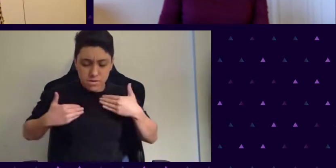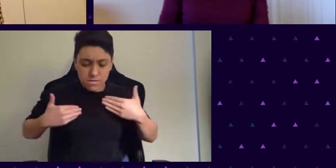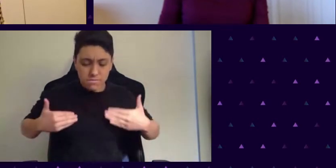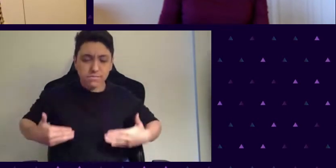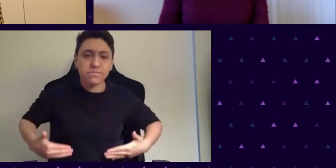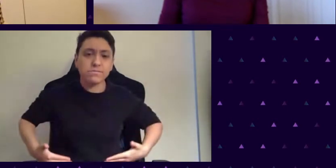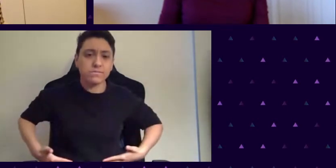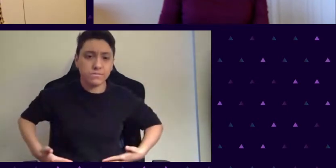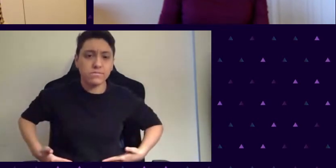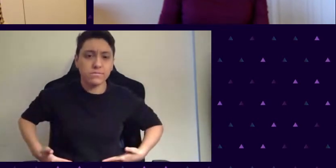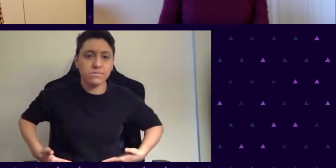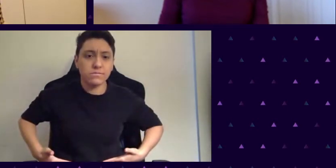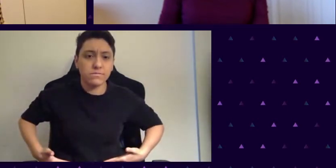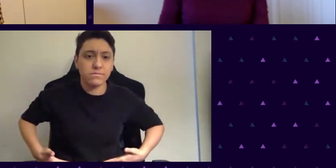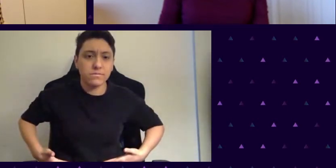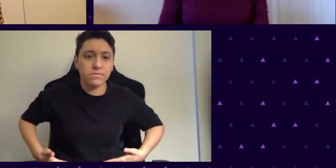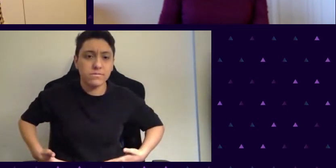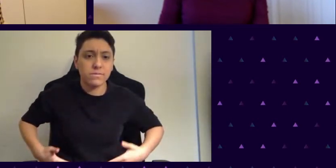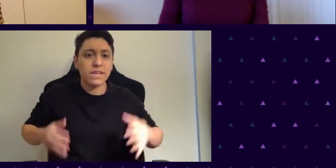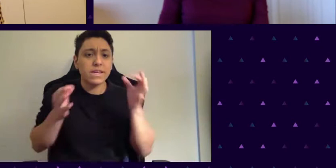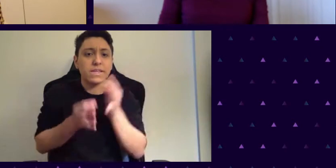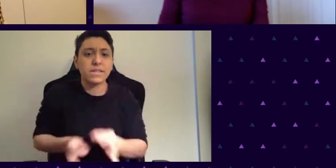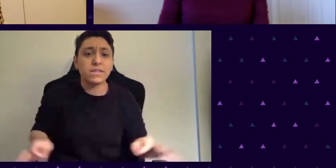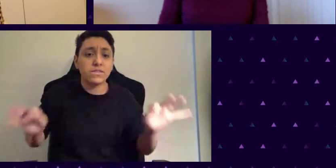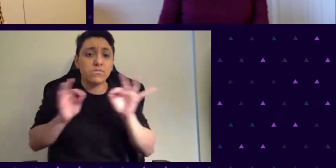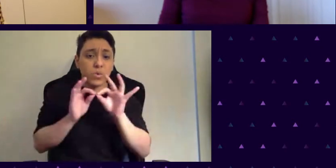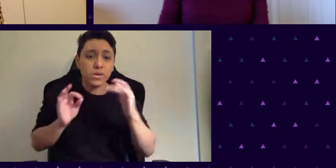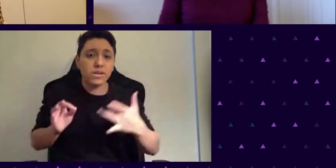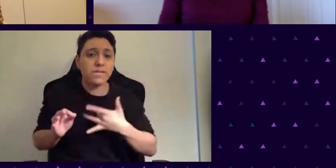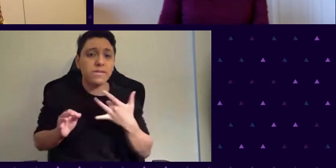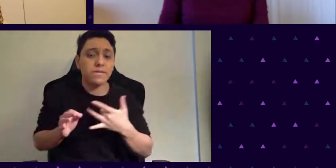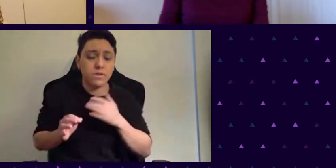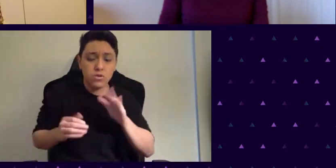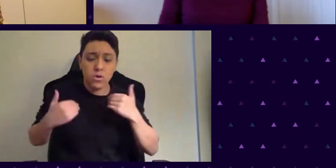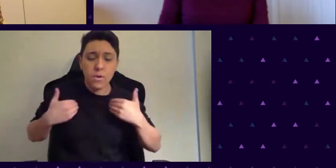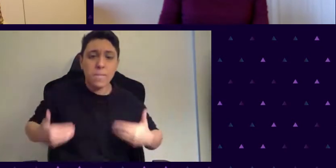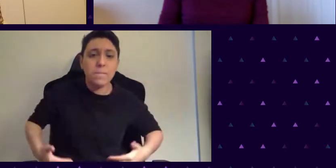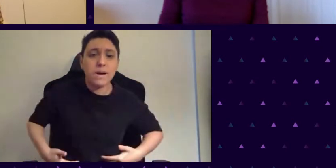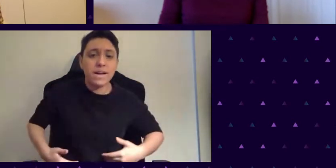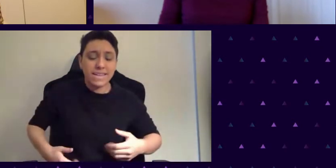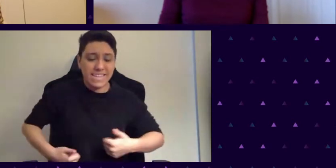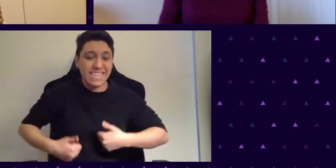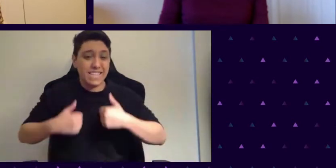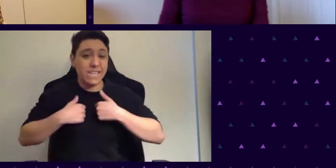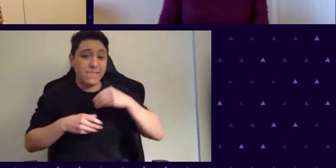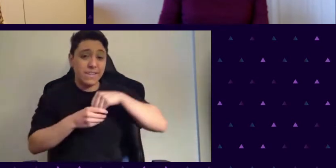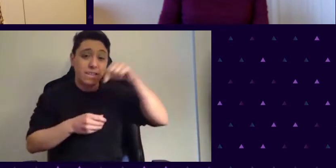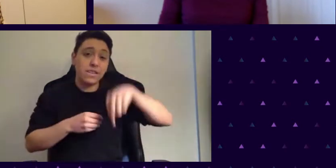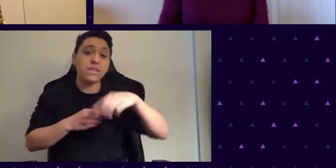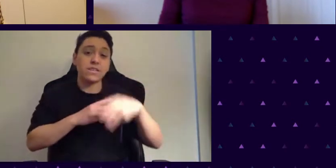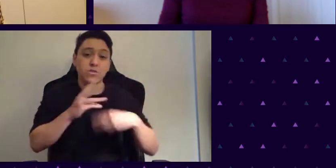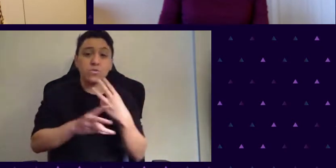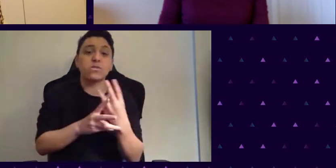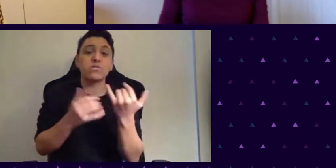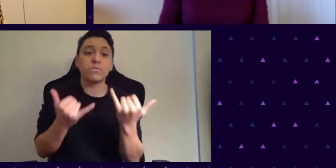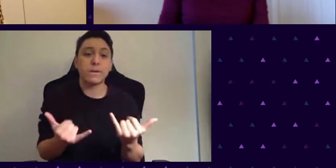And it's no small thing to feel into a body that is living inside the world that we're living in.